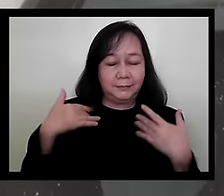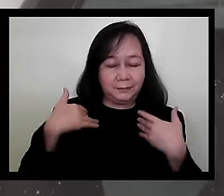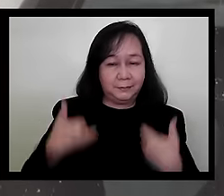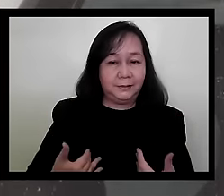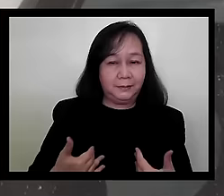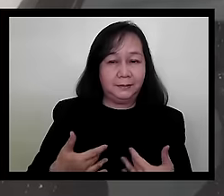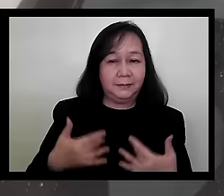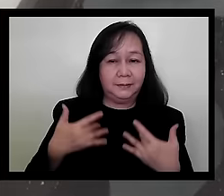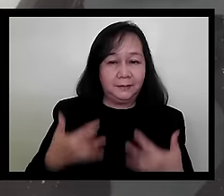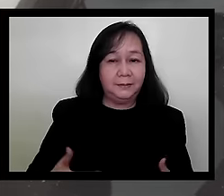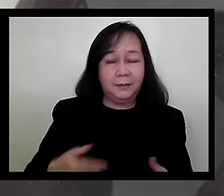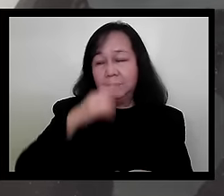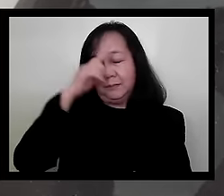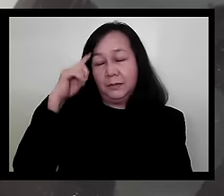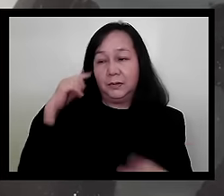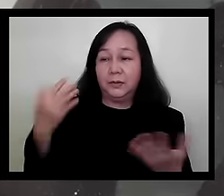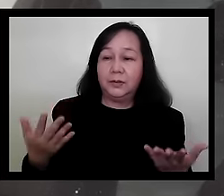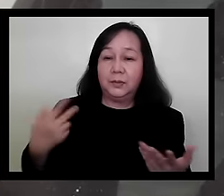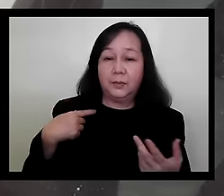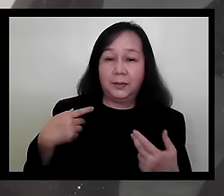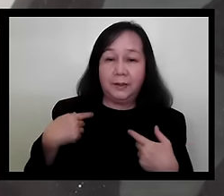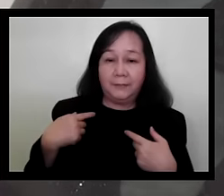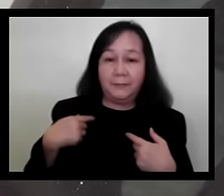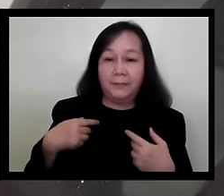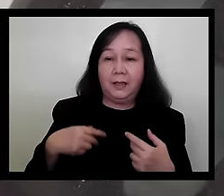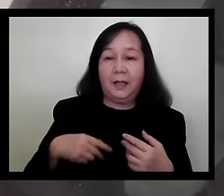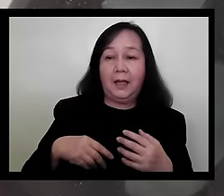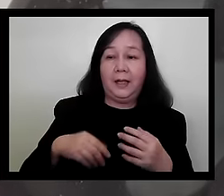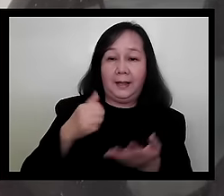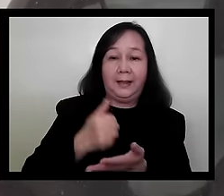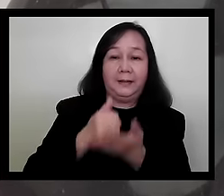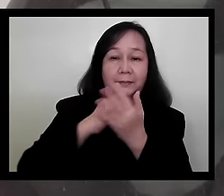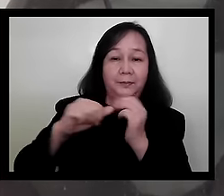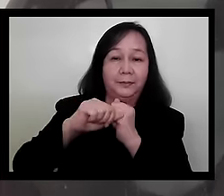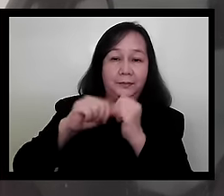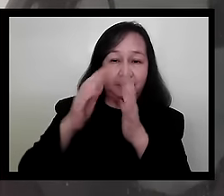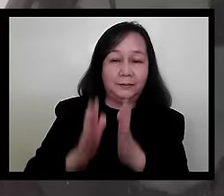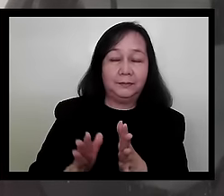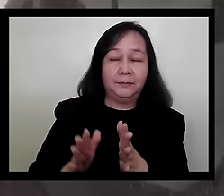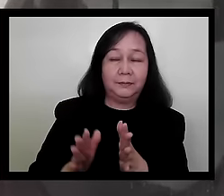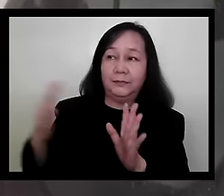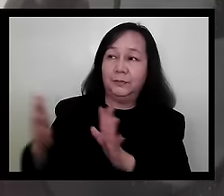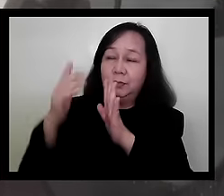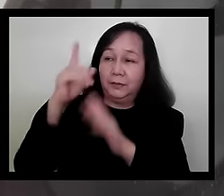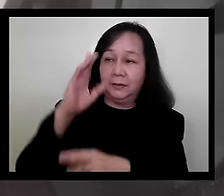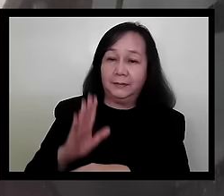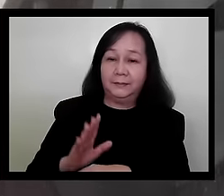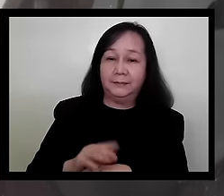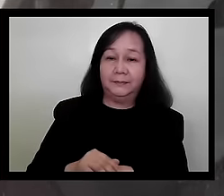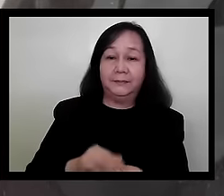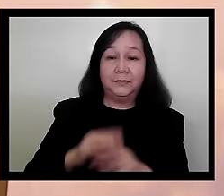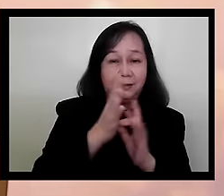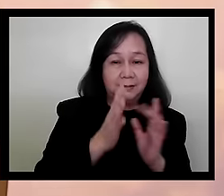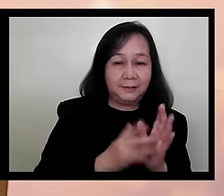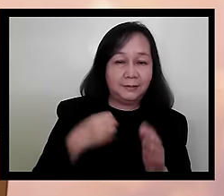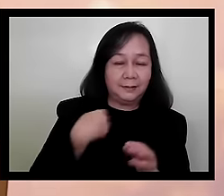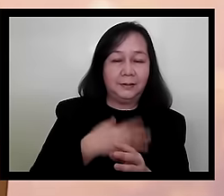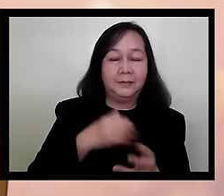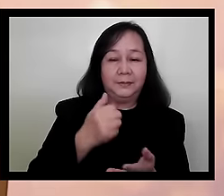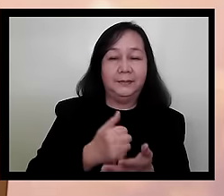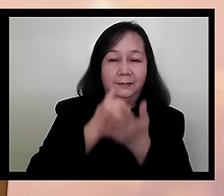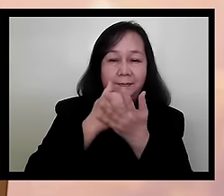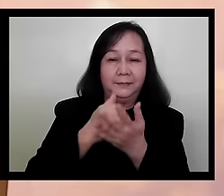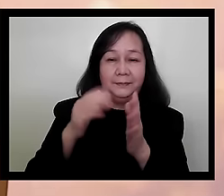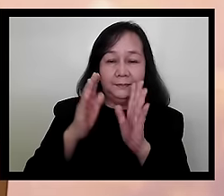despair because we have an Advocate before God Jesus